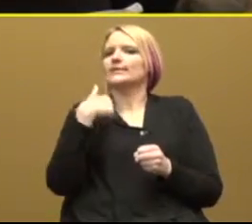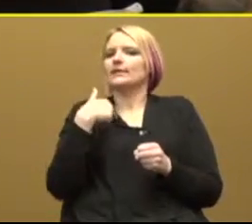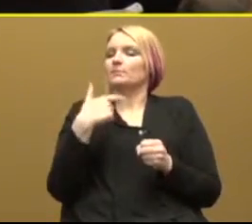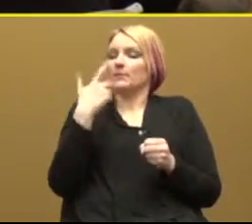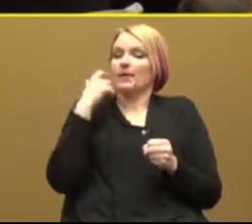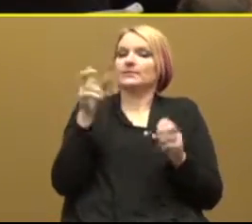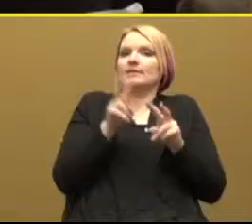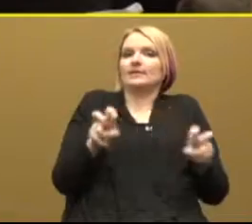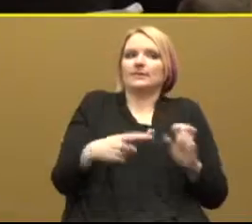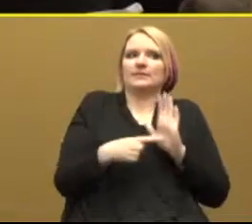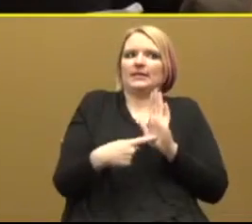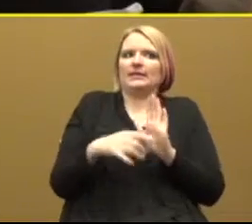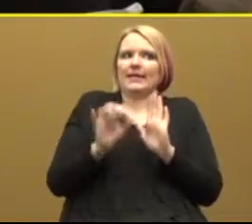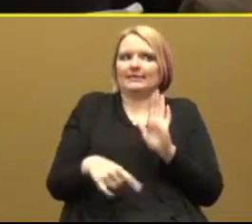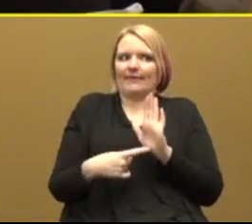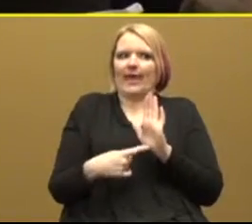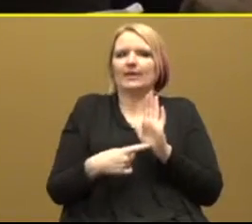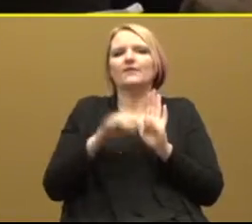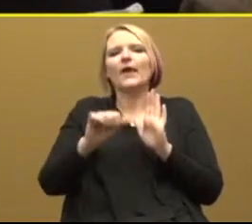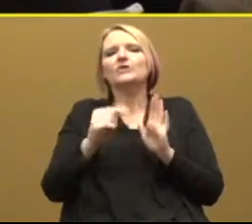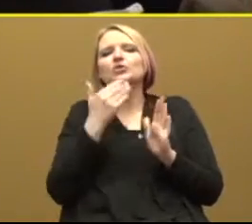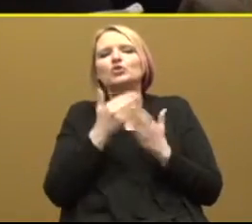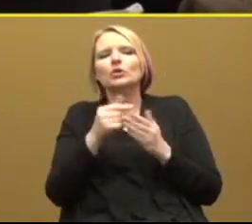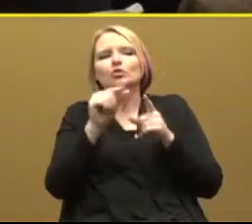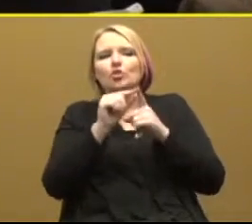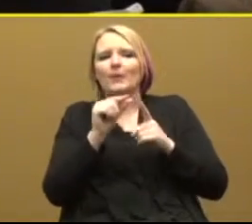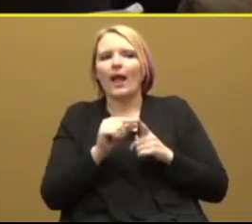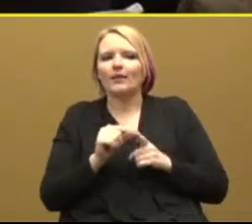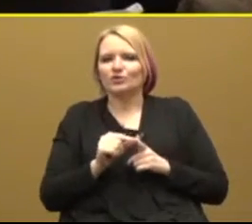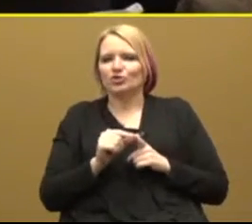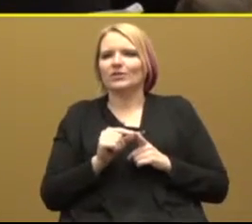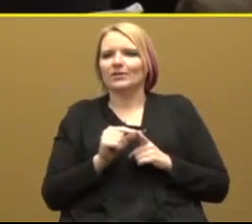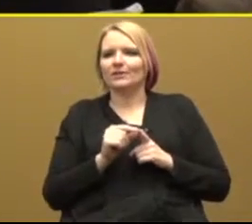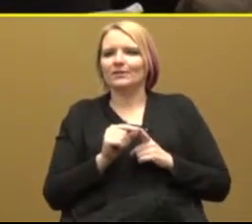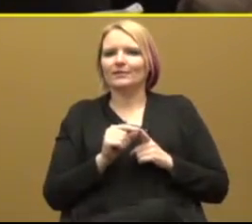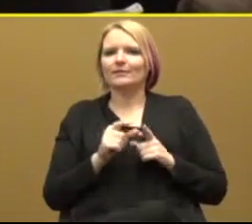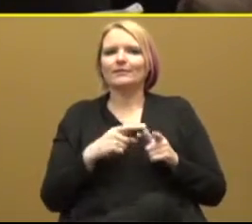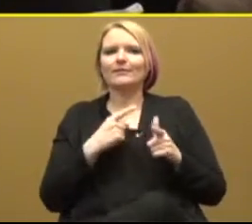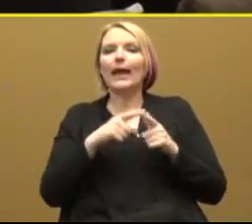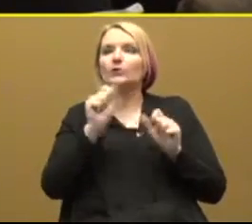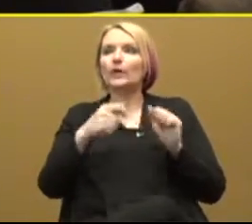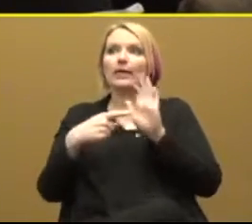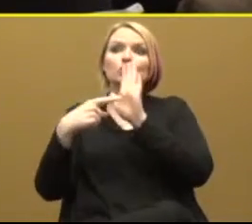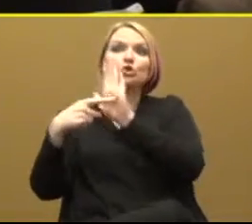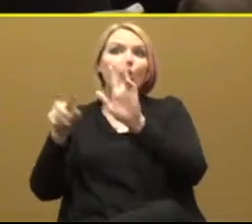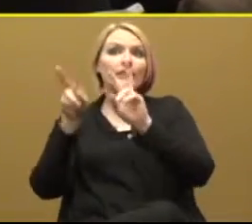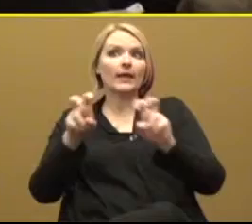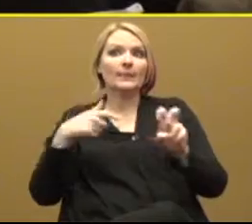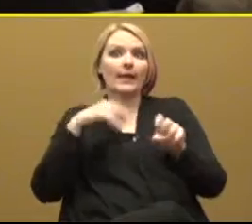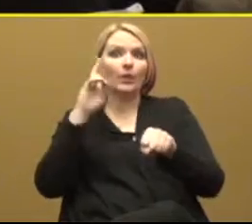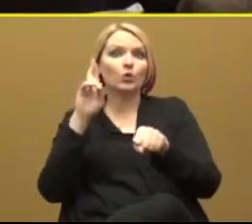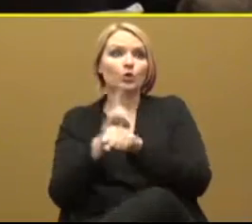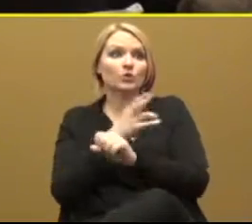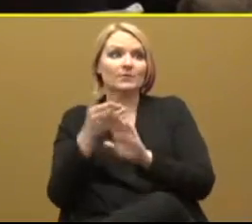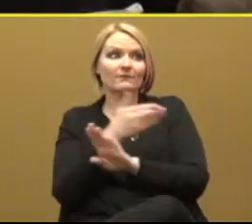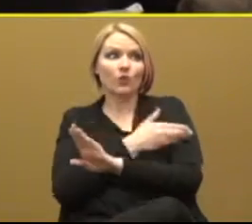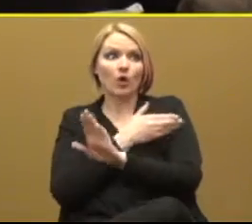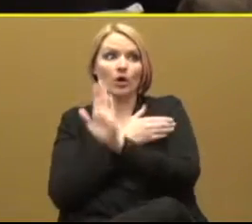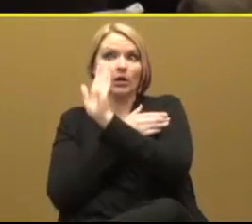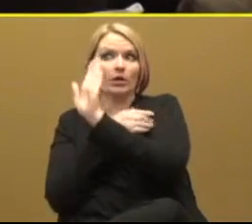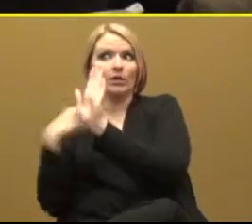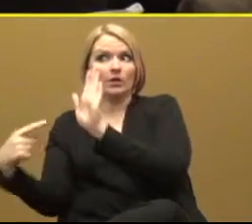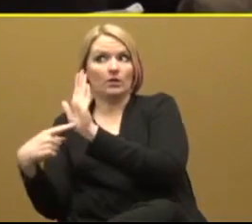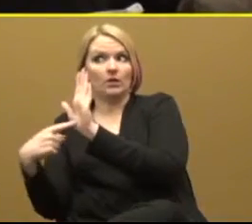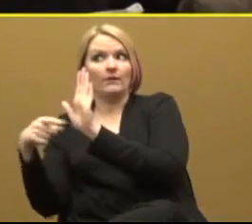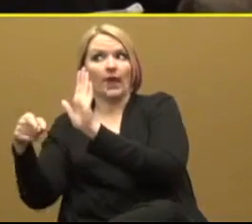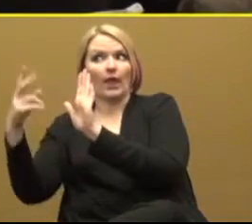assessment indicates. Right. And then, so that's good terminology. Yes. And then show the assessment you're going to use ahead of time to the administrator. Have